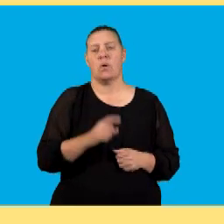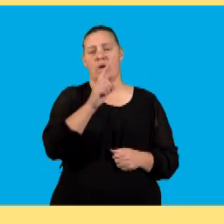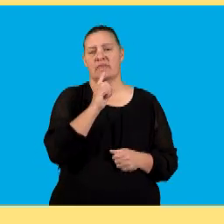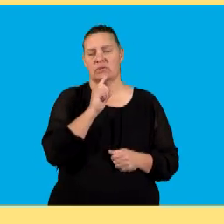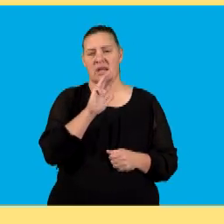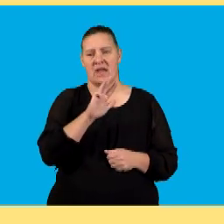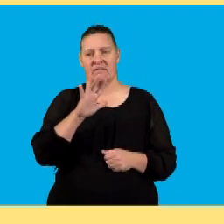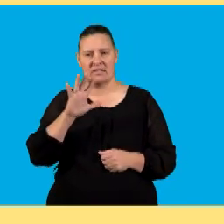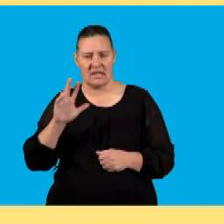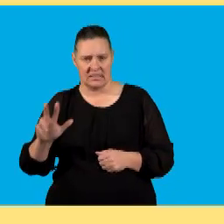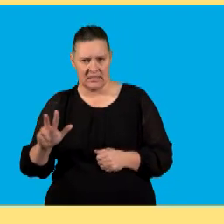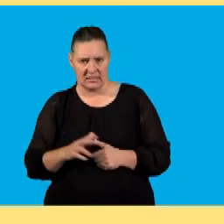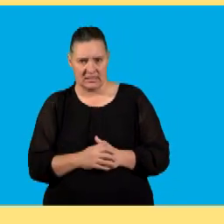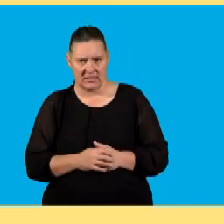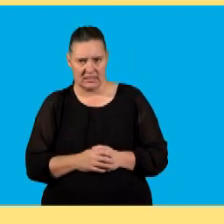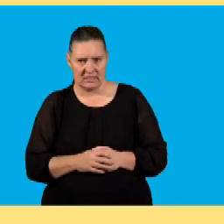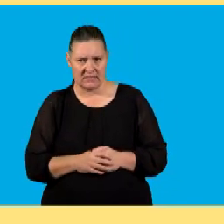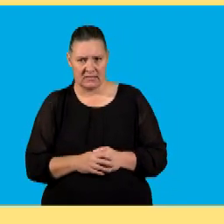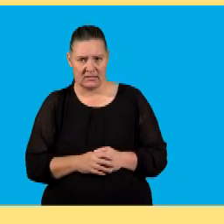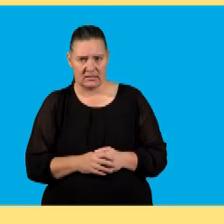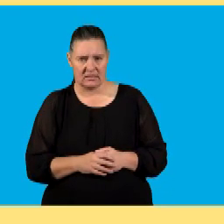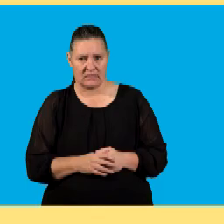you. Someone is saying 1,958.